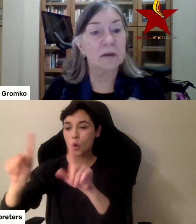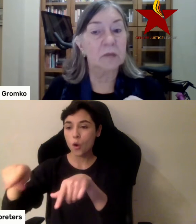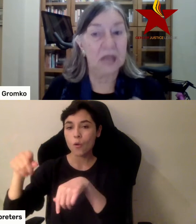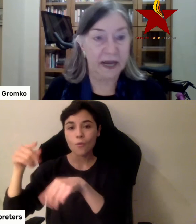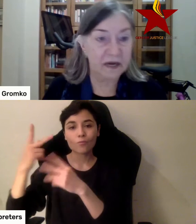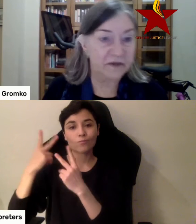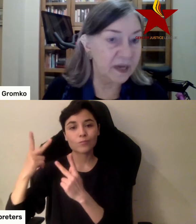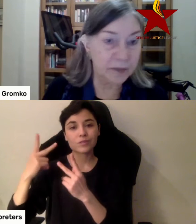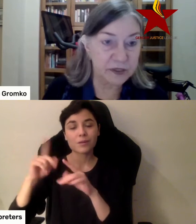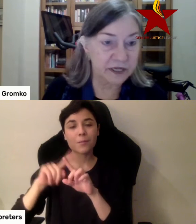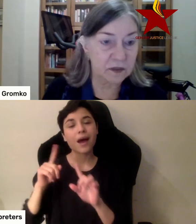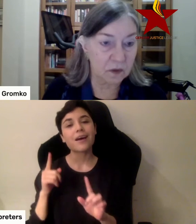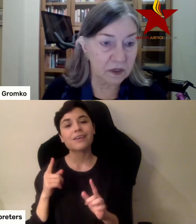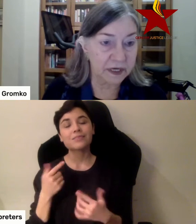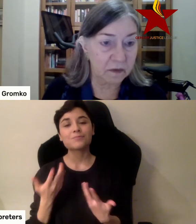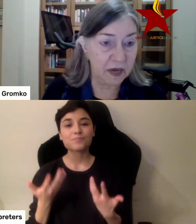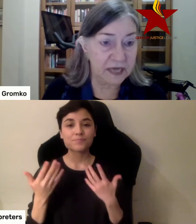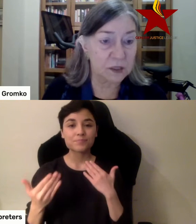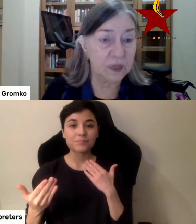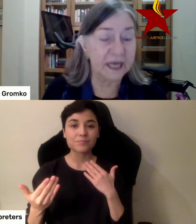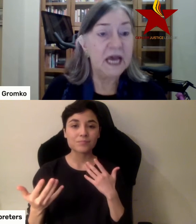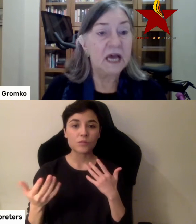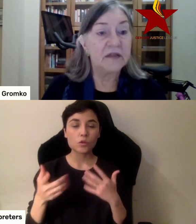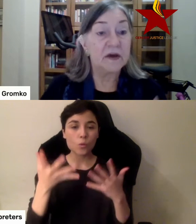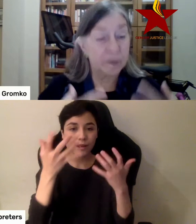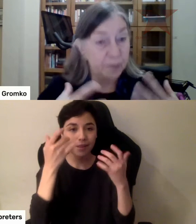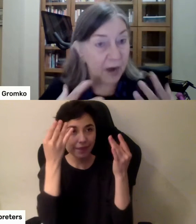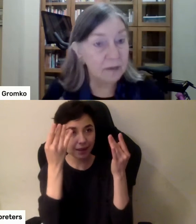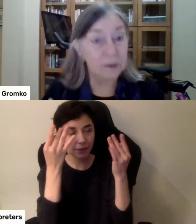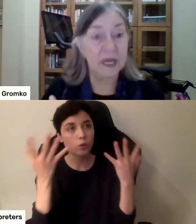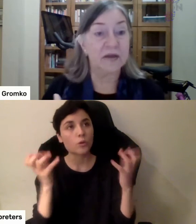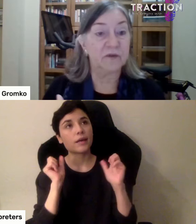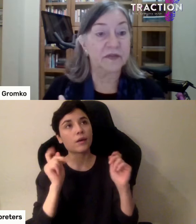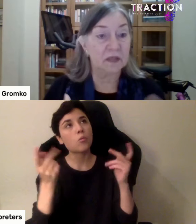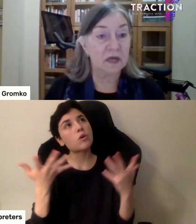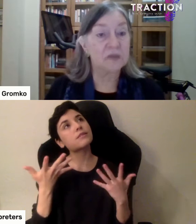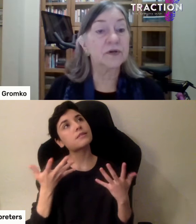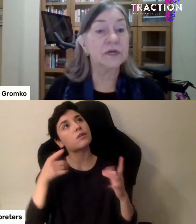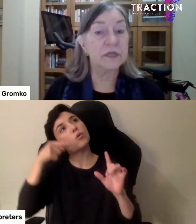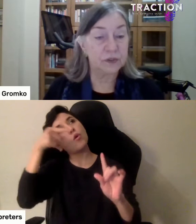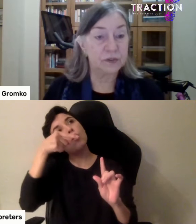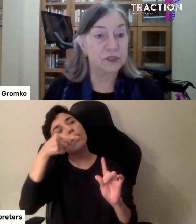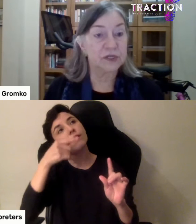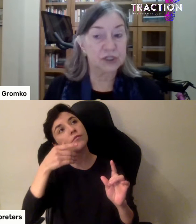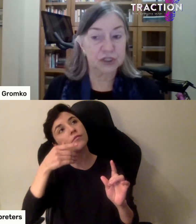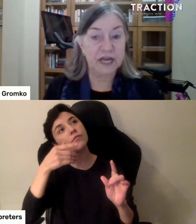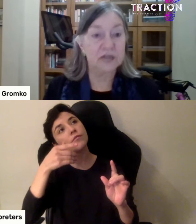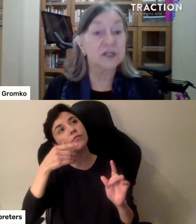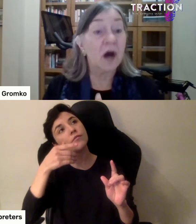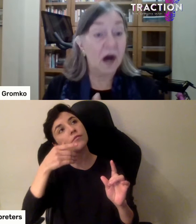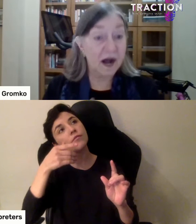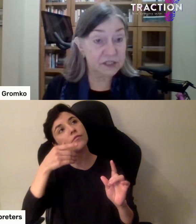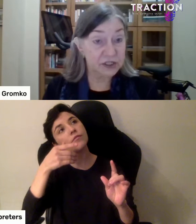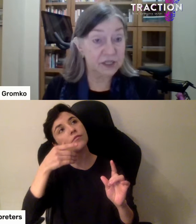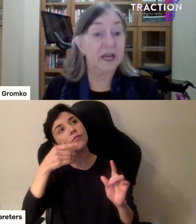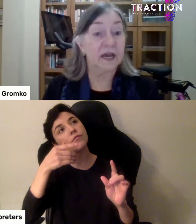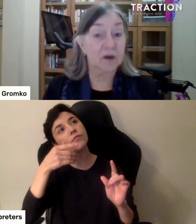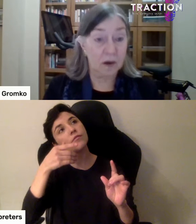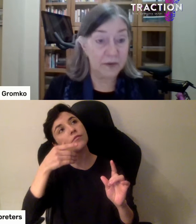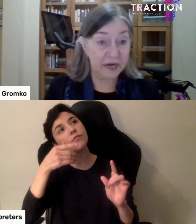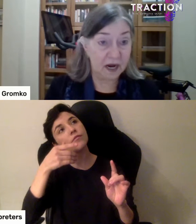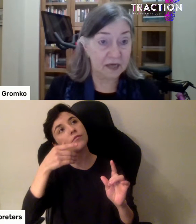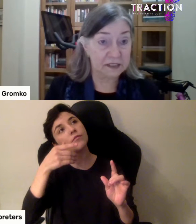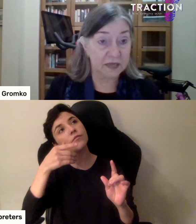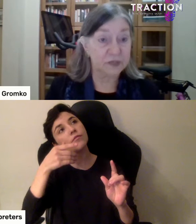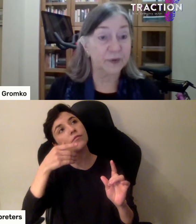what's the bottom line of any particular organ, okay? So like the bottom line of what the lungs are going to do is to exchange oxygen